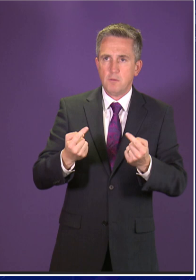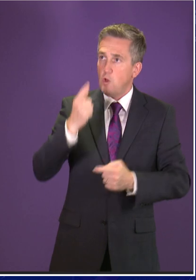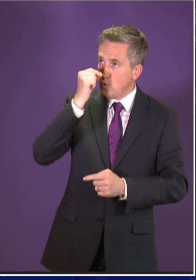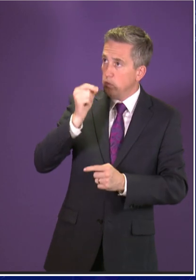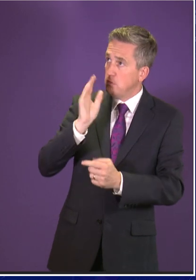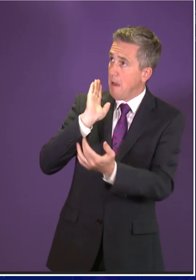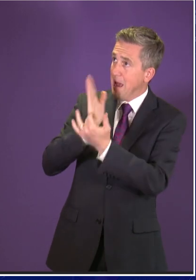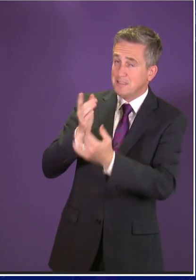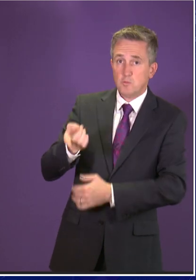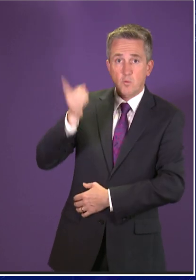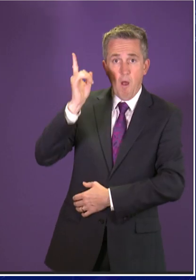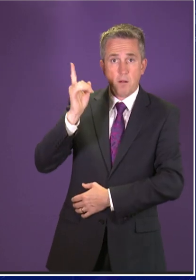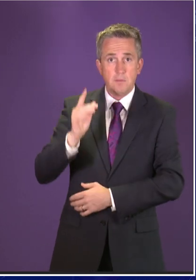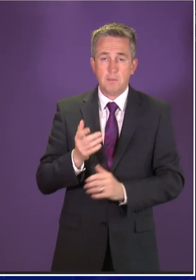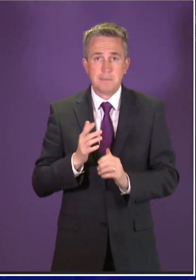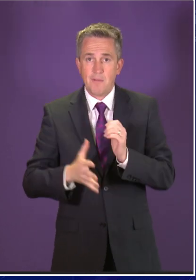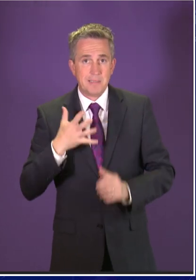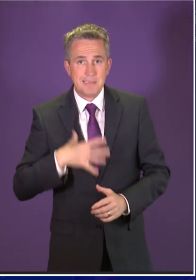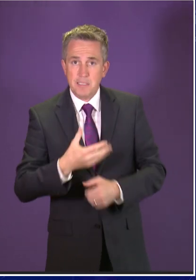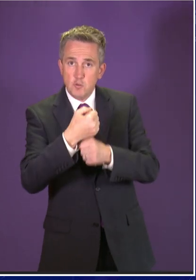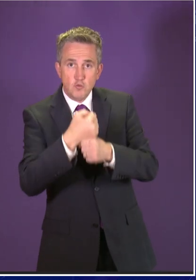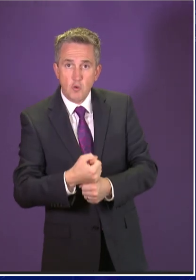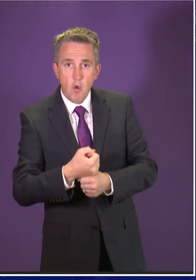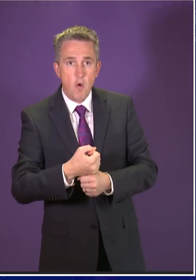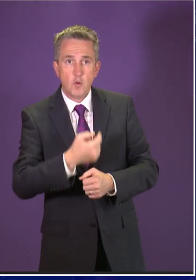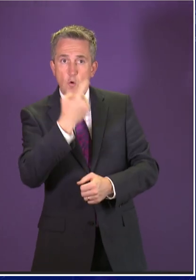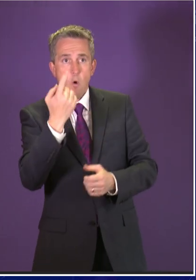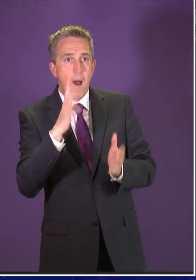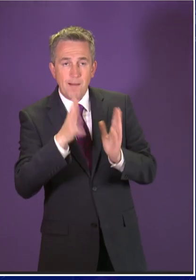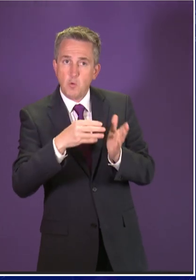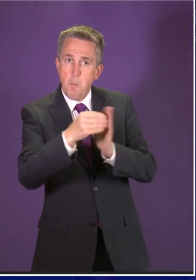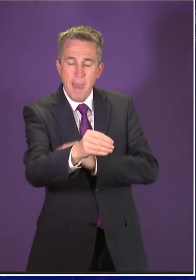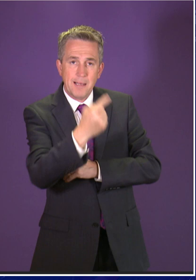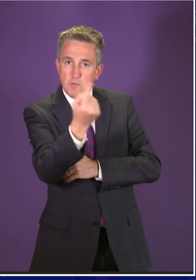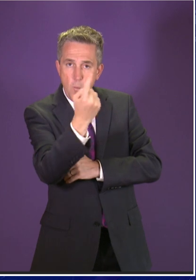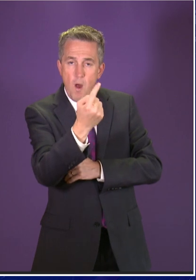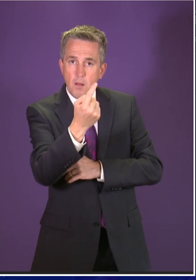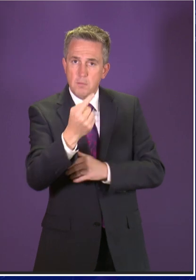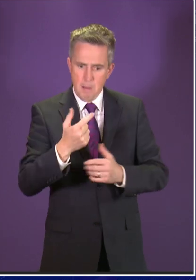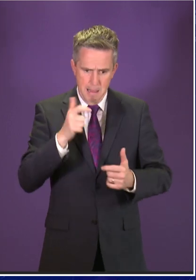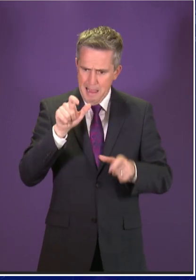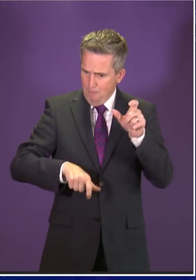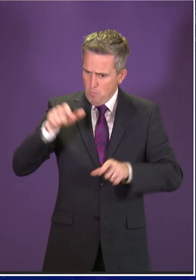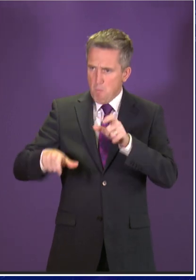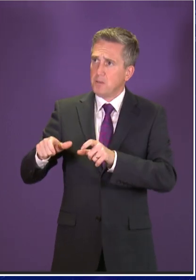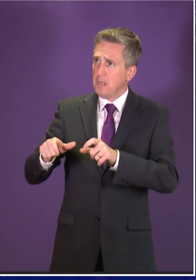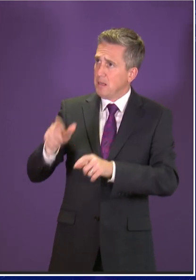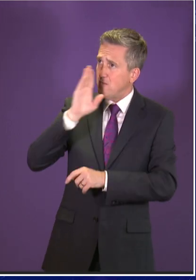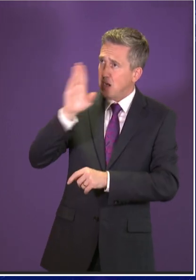God. They didn't need a church, they didn't need anybody else standing in the way, they didn't need to pay money. Every individual themselves could have access to